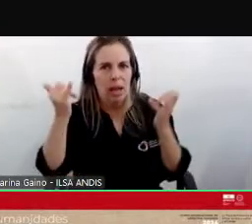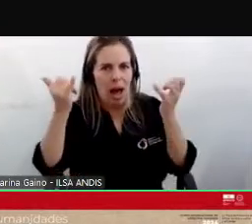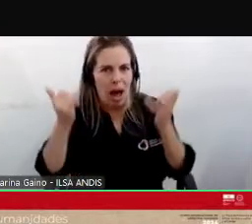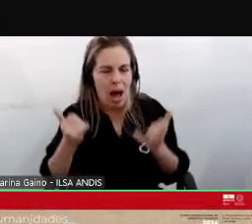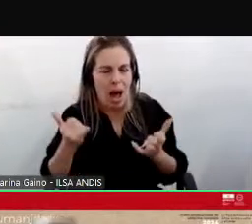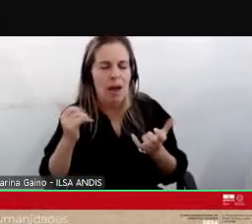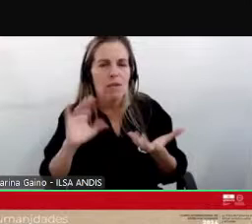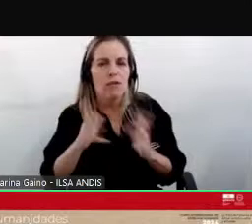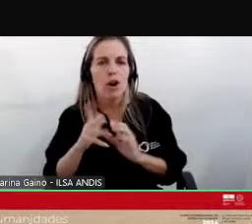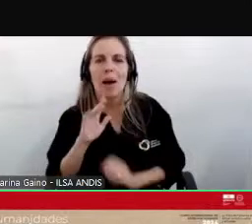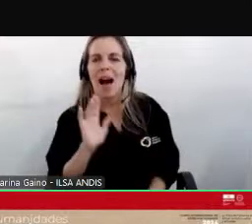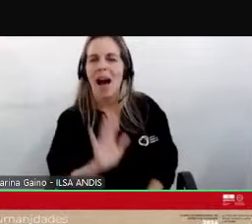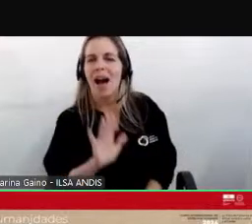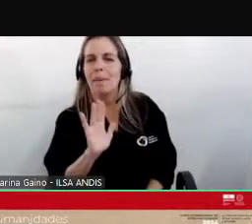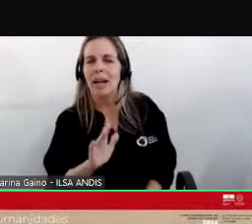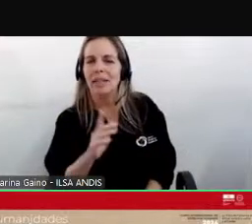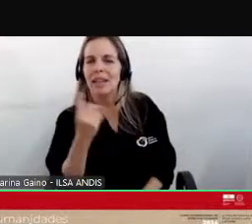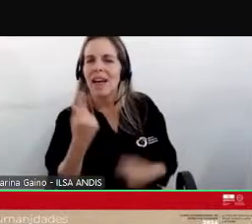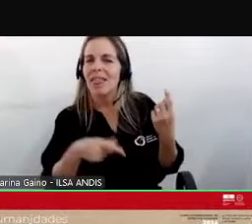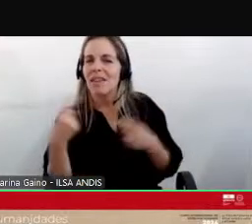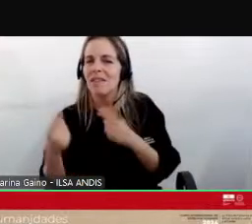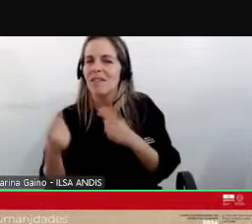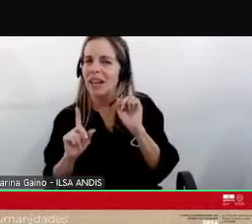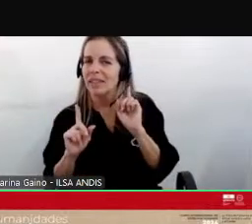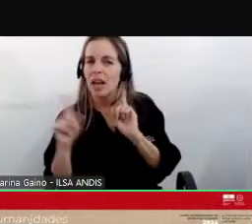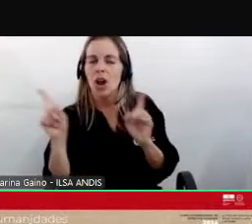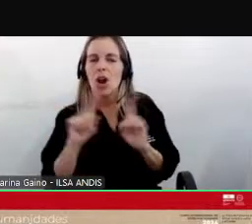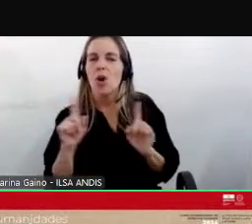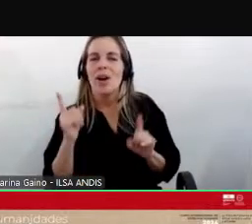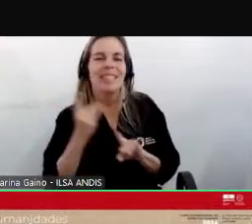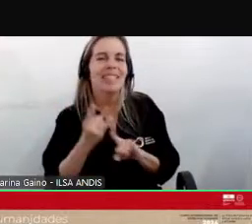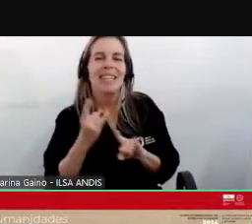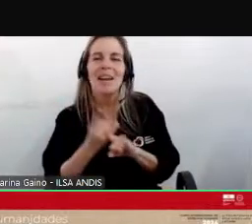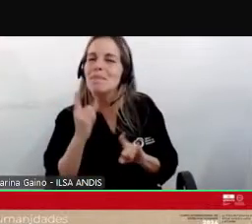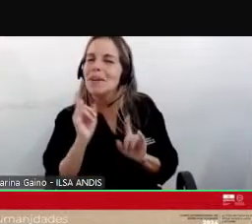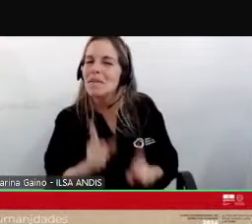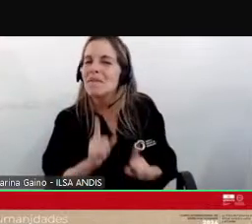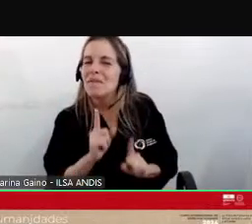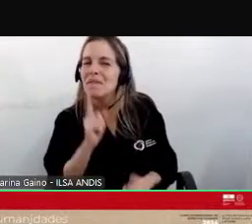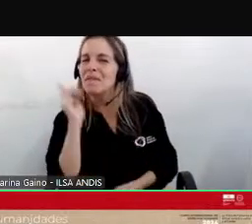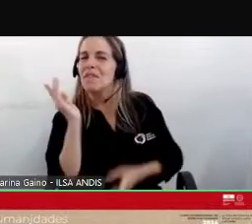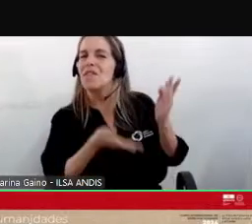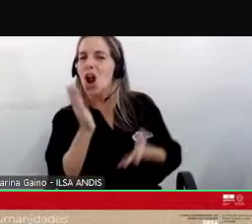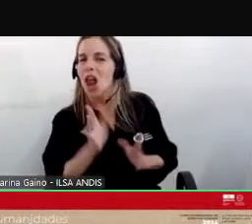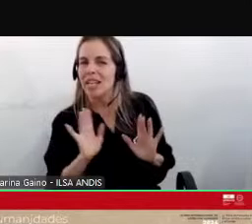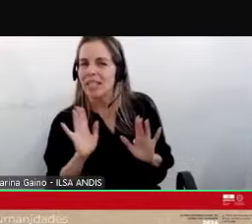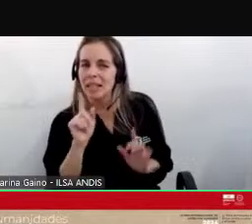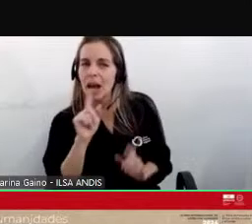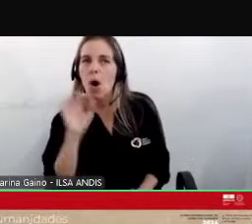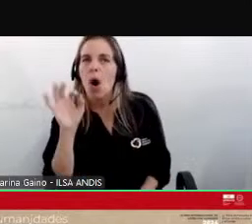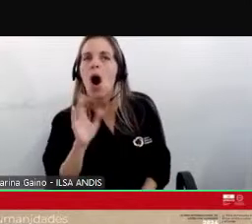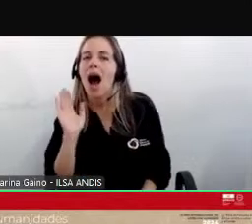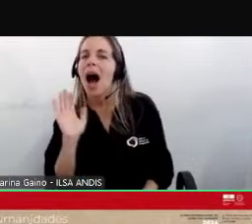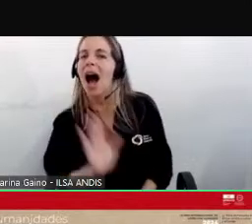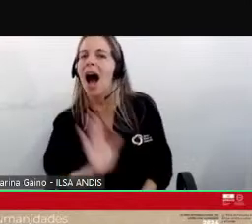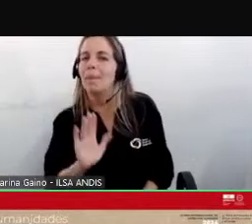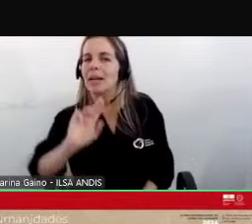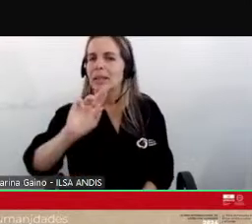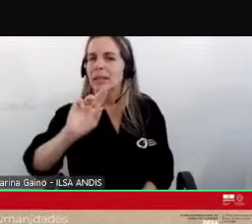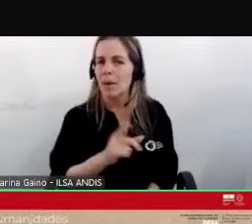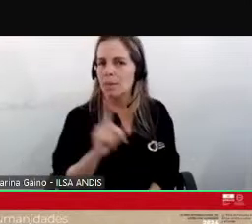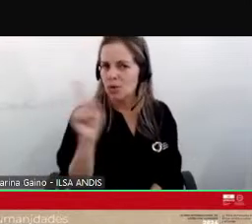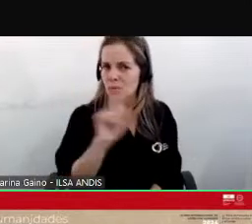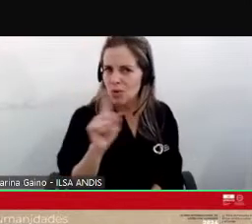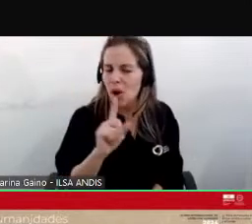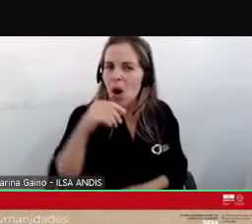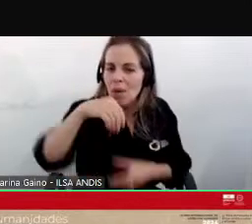a employer beating a worker or threatening to kill them. It can be these types of indirect threats that can also happen. We